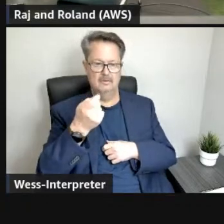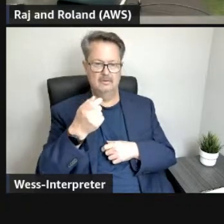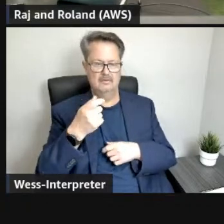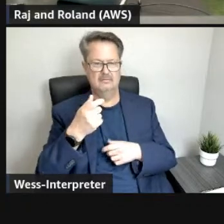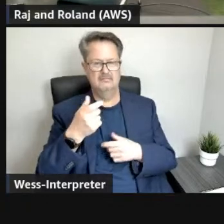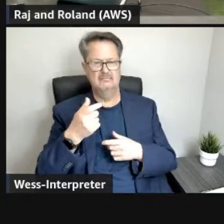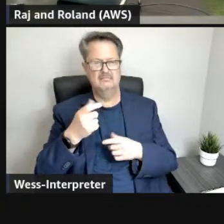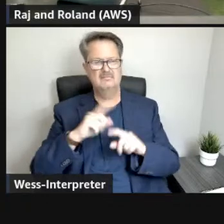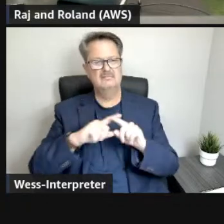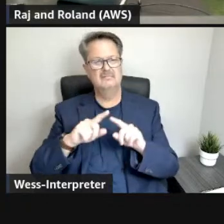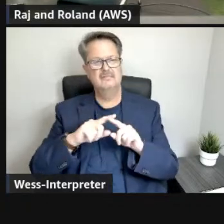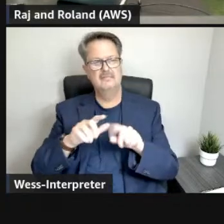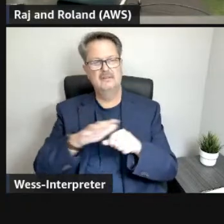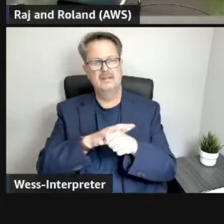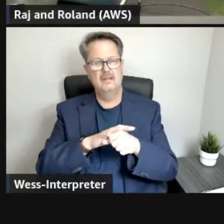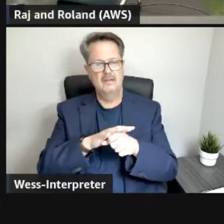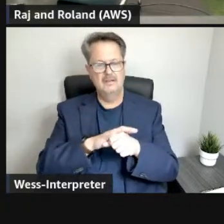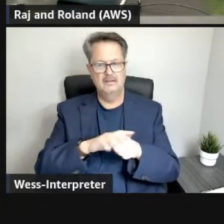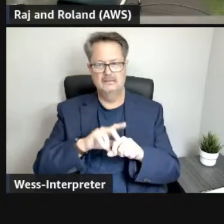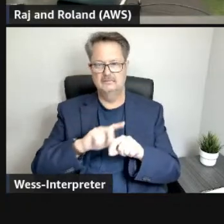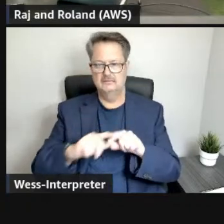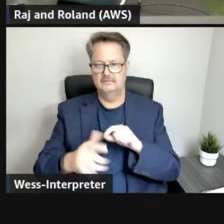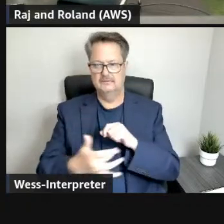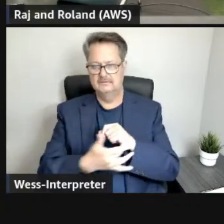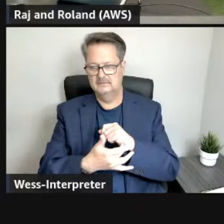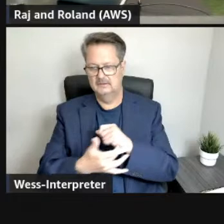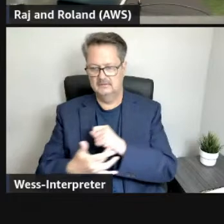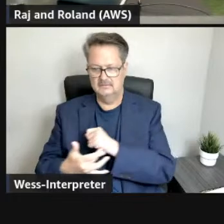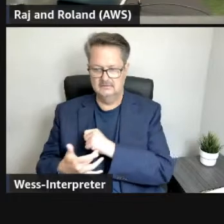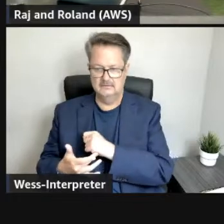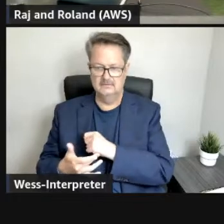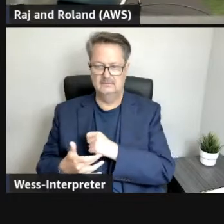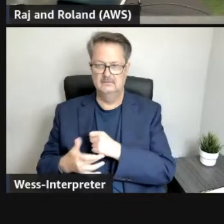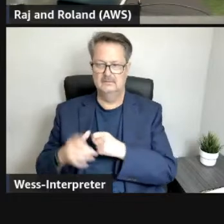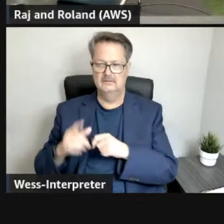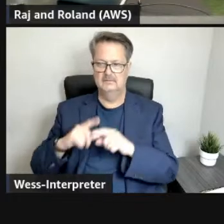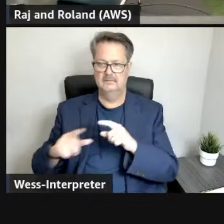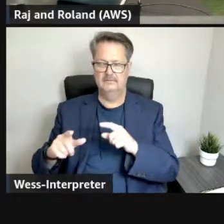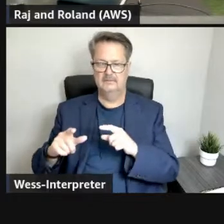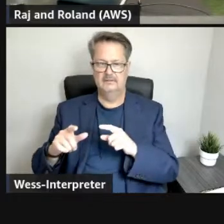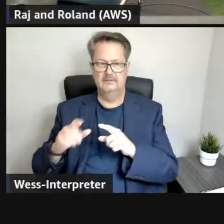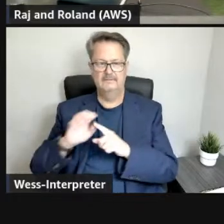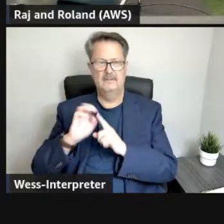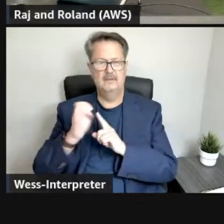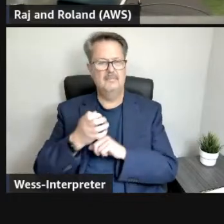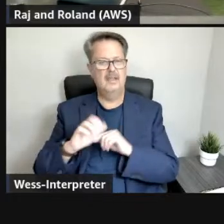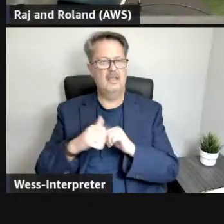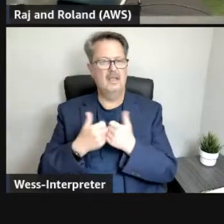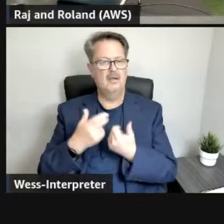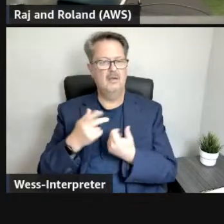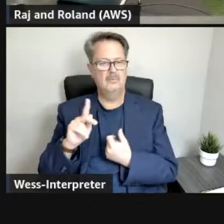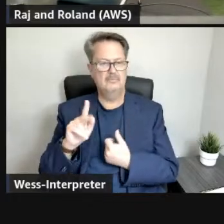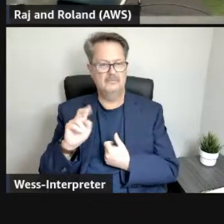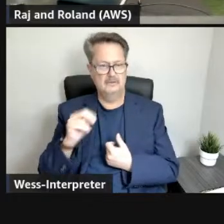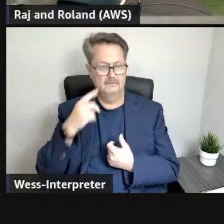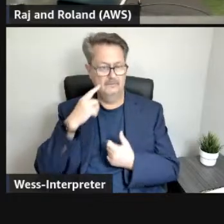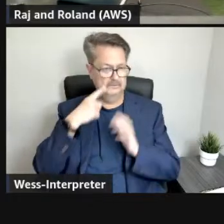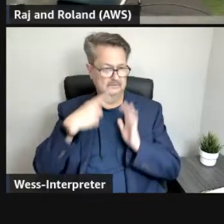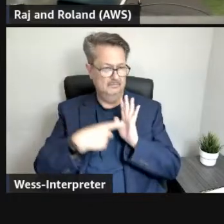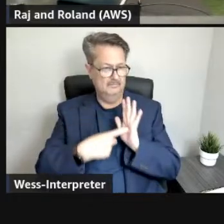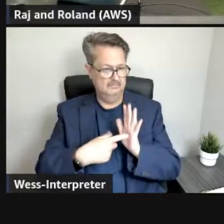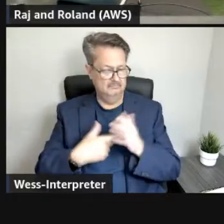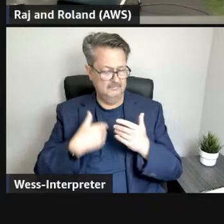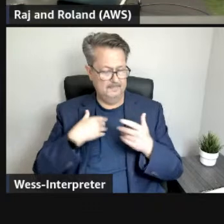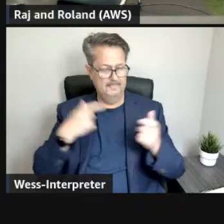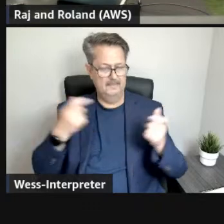different techniques that you can do in different parts of your environment to go through Kubernetes. And so, for example, we have the control